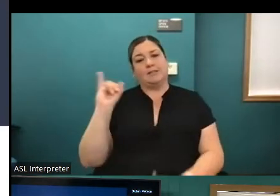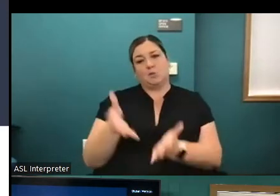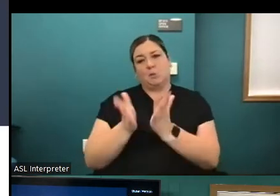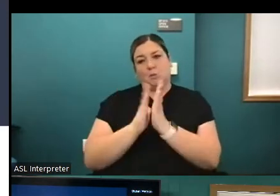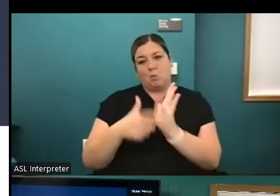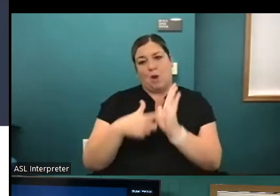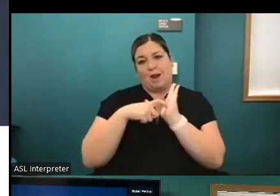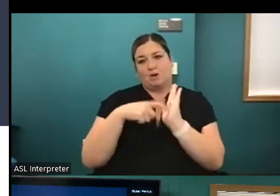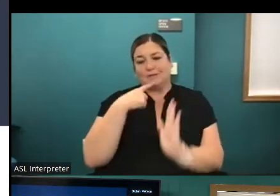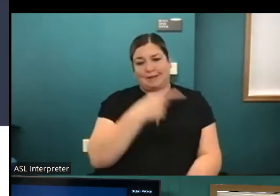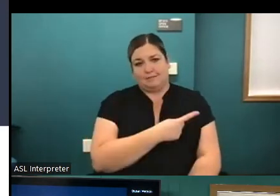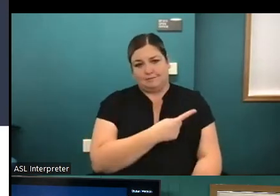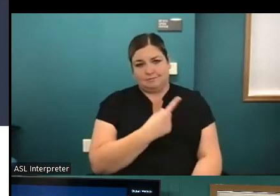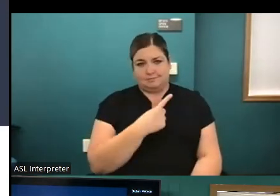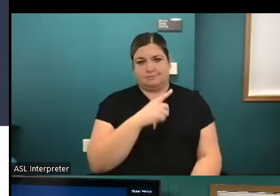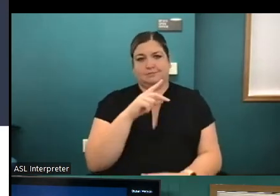it means is aided testing.